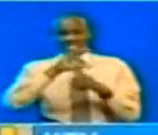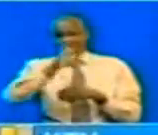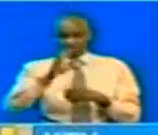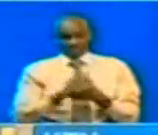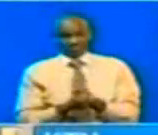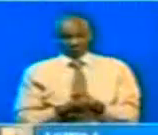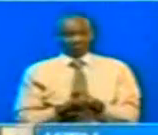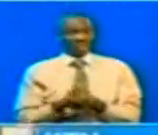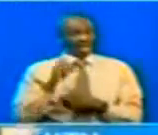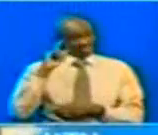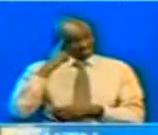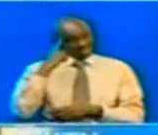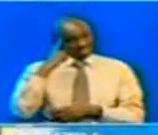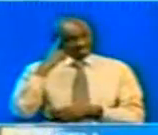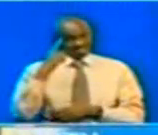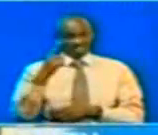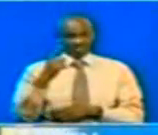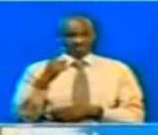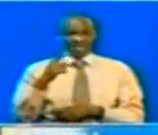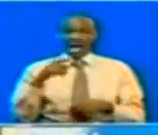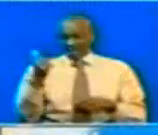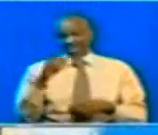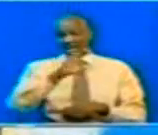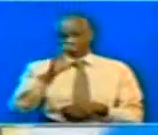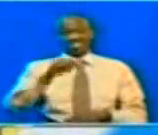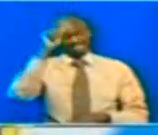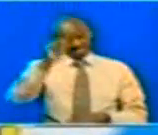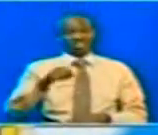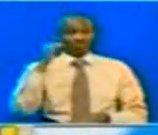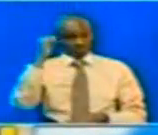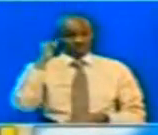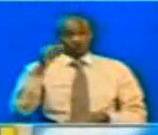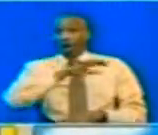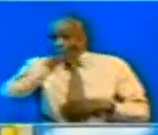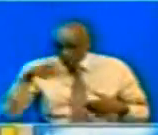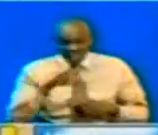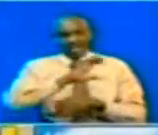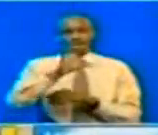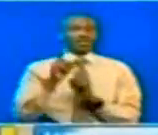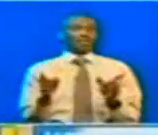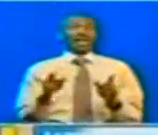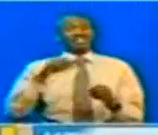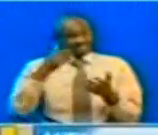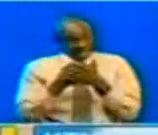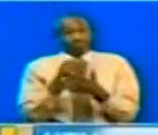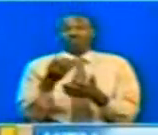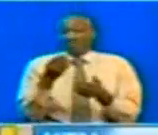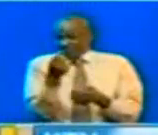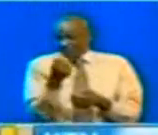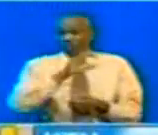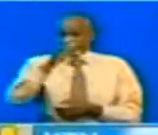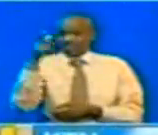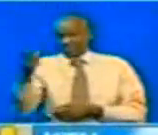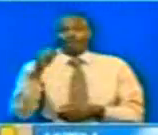to some extent, I would say in some counties, yes. I wouldn't say that for all counties, because as you know, we have 47